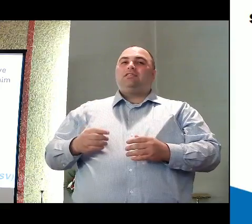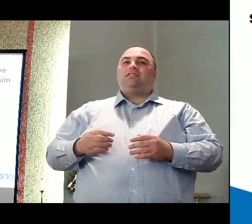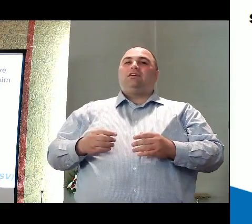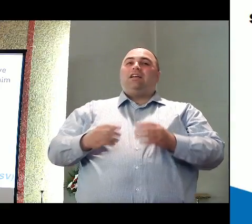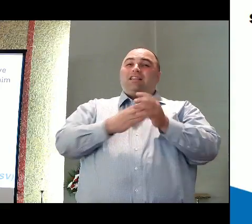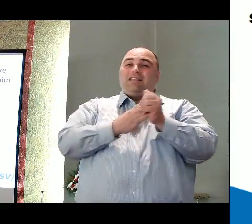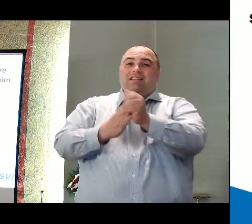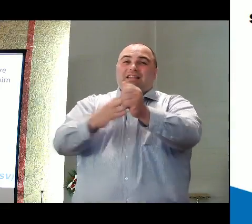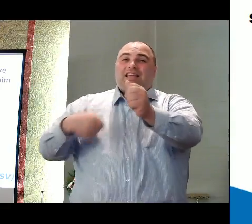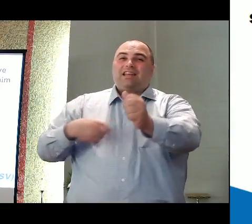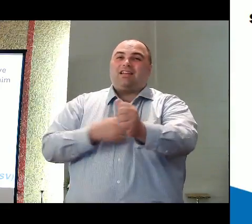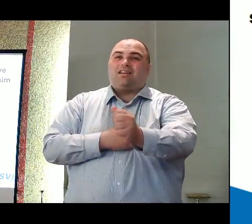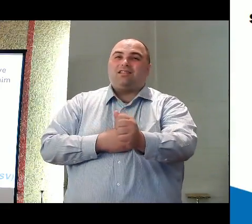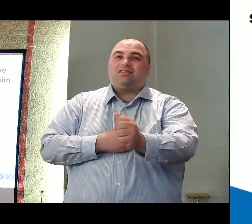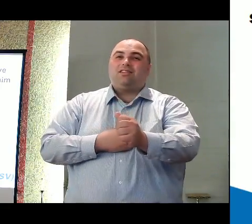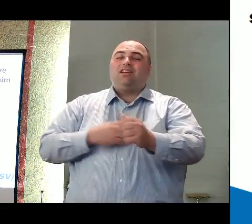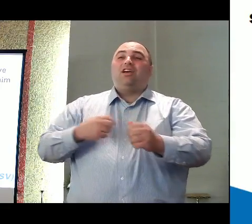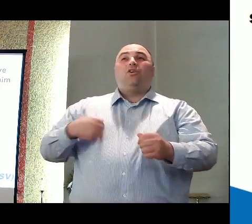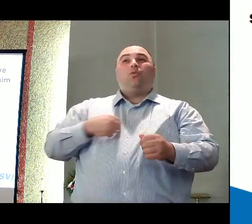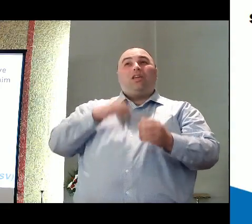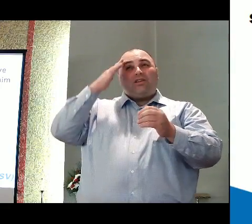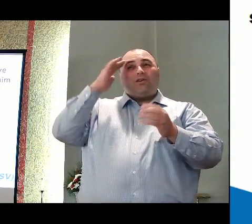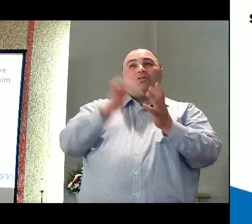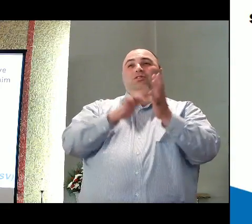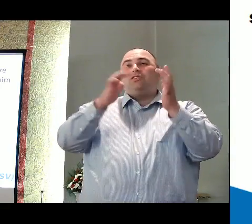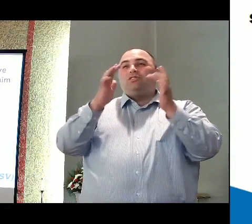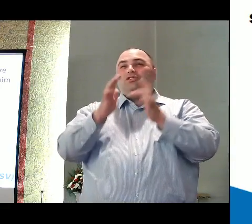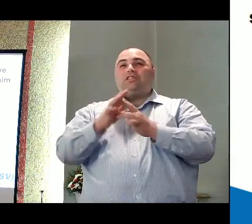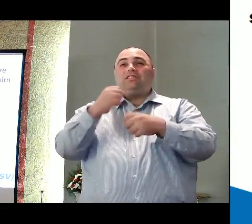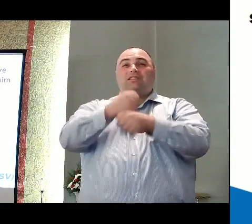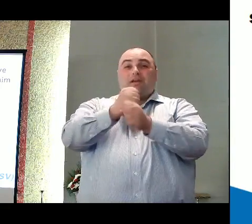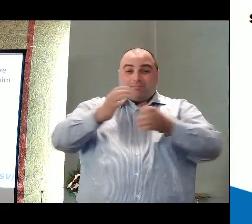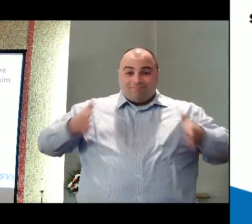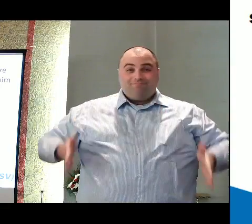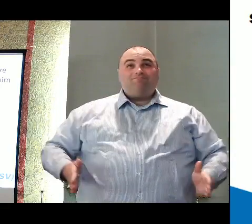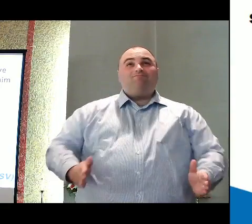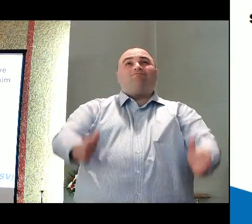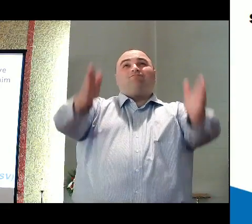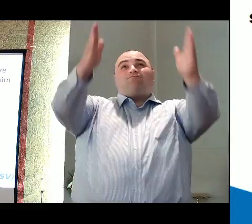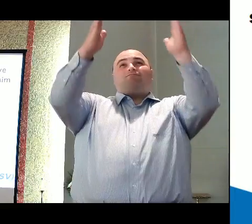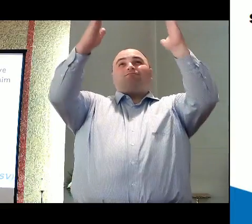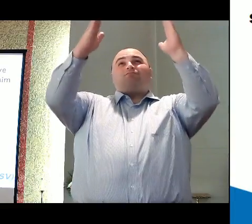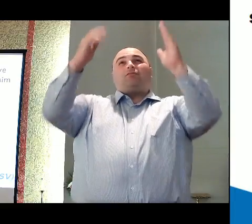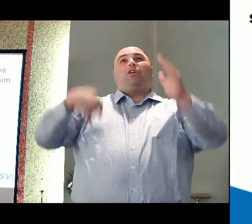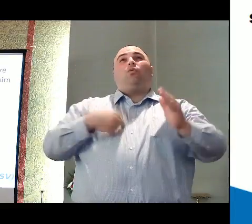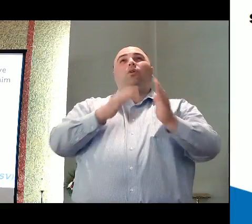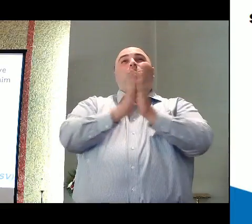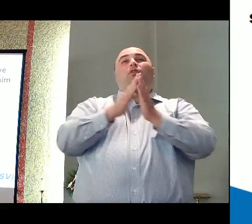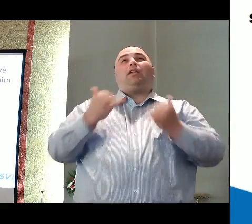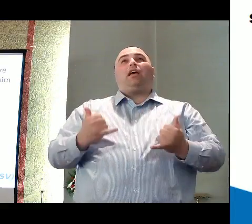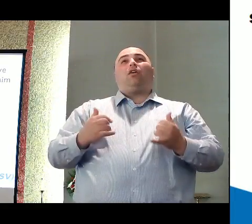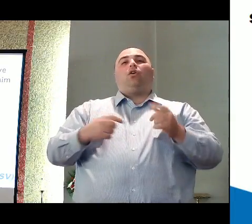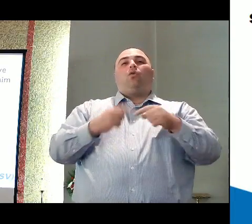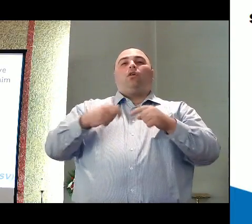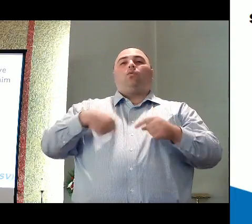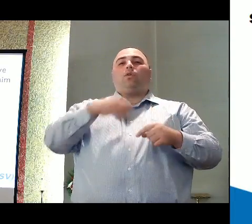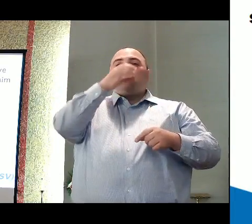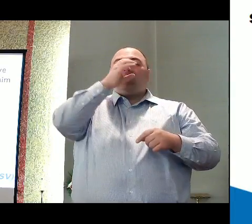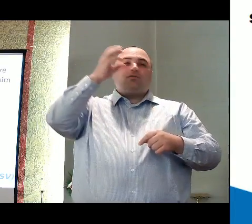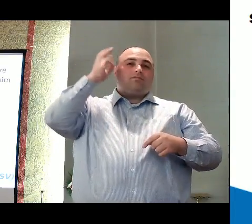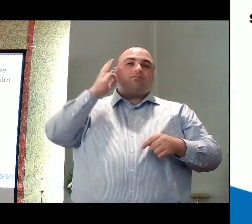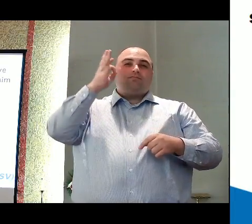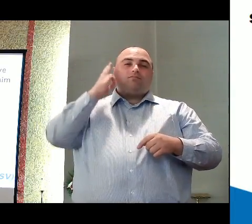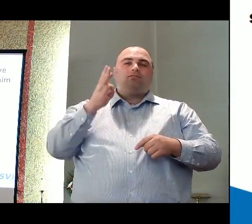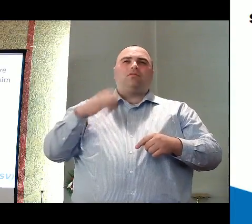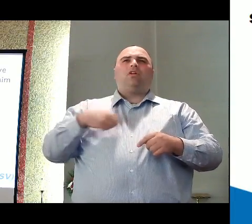to prepare a way for us to be with you one day in heaven. We just pray, Lord, as we drink of this cup, Lord, that we may look at how